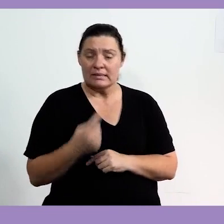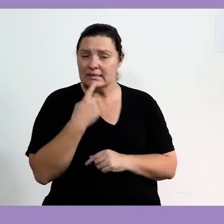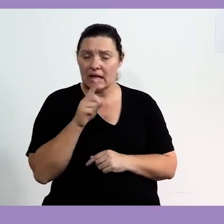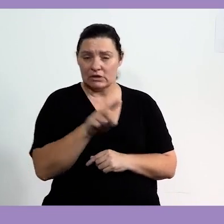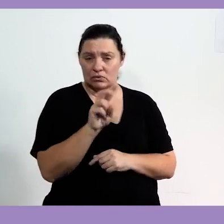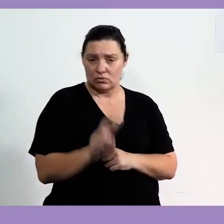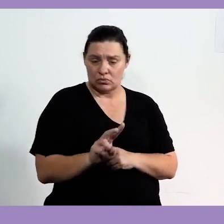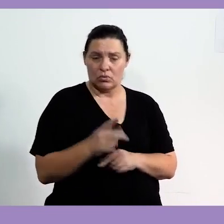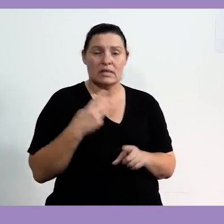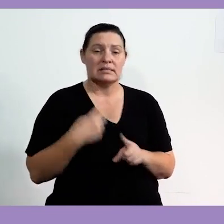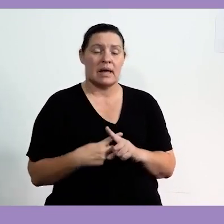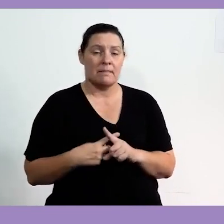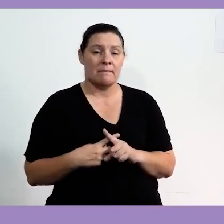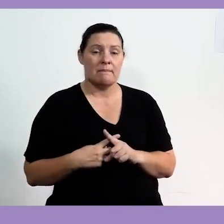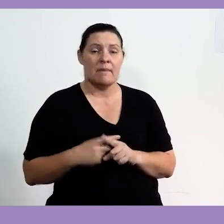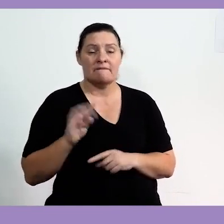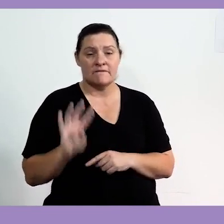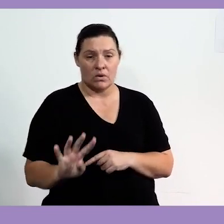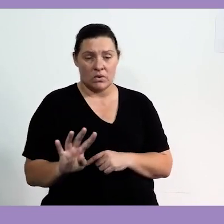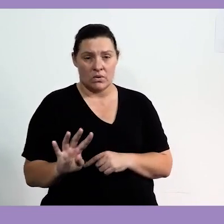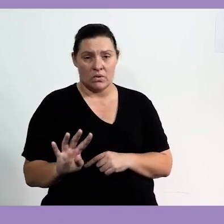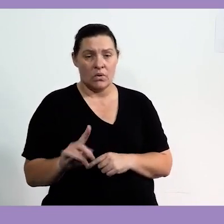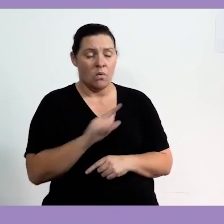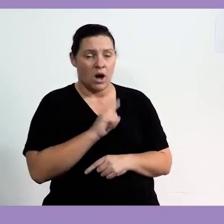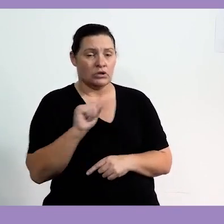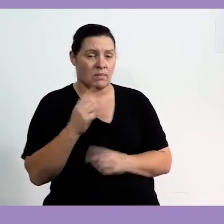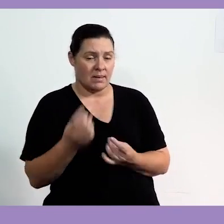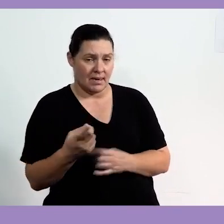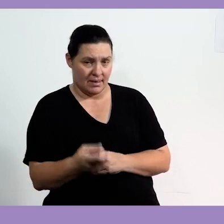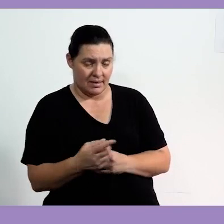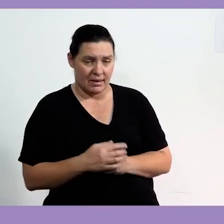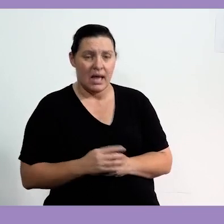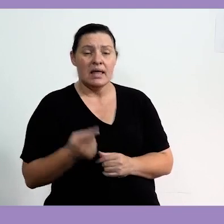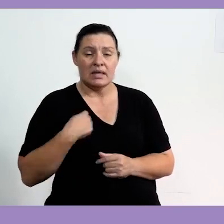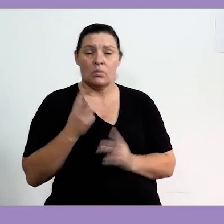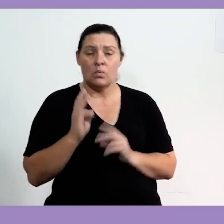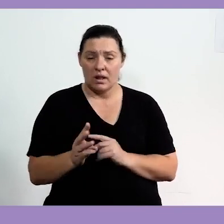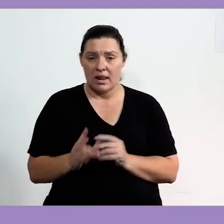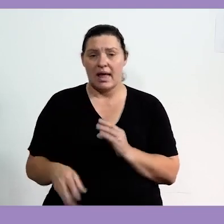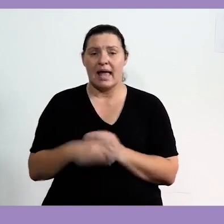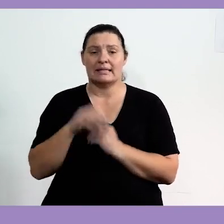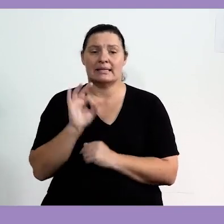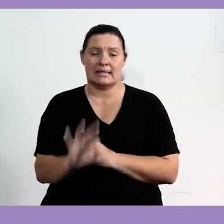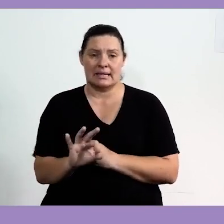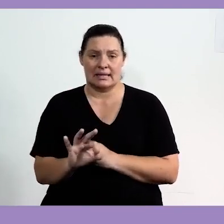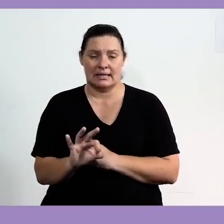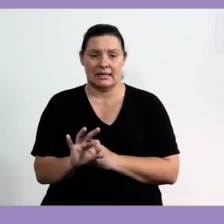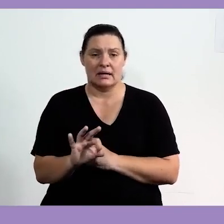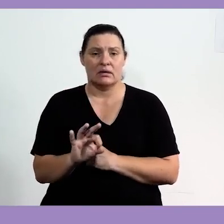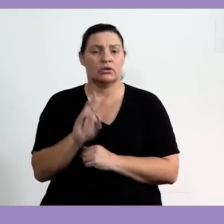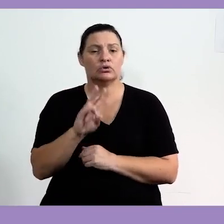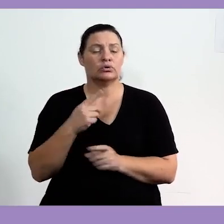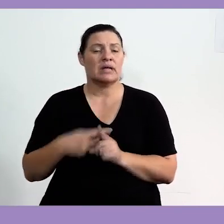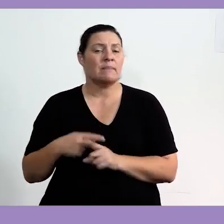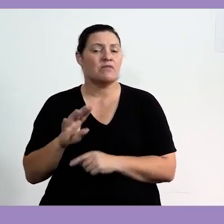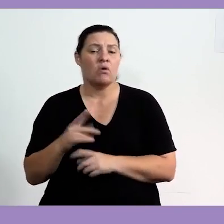there and say that's 2 multiplied by 4, because that's our term number, and then we are going to add 3.